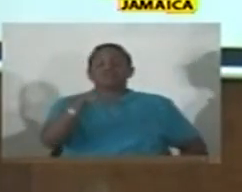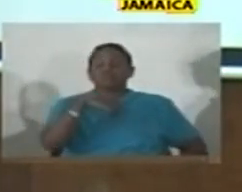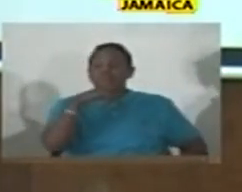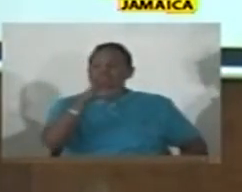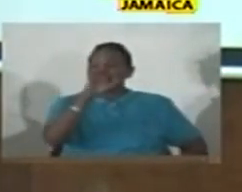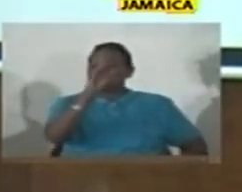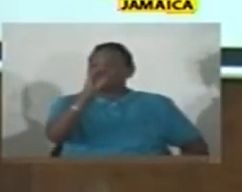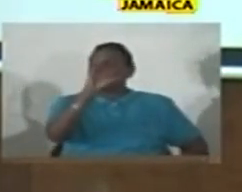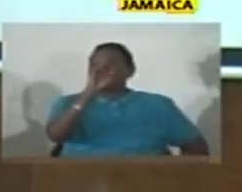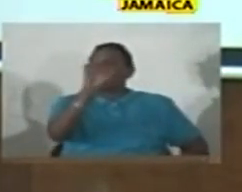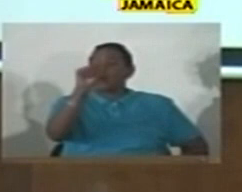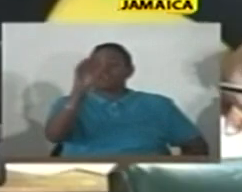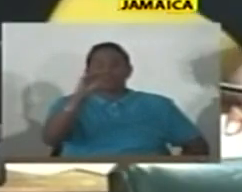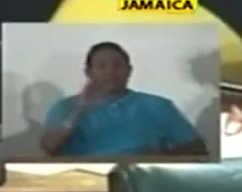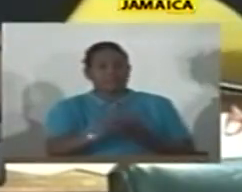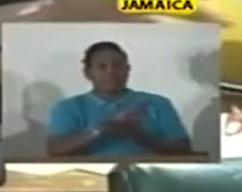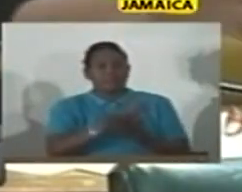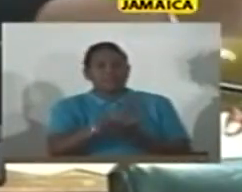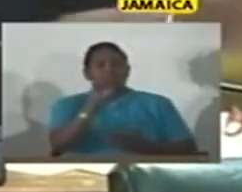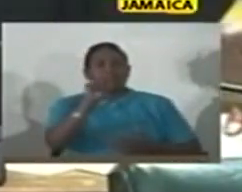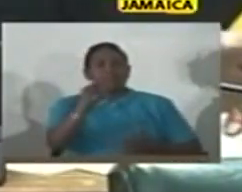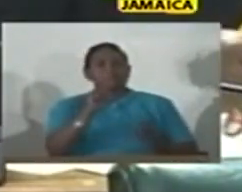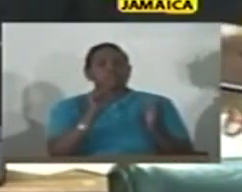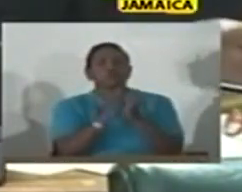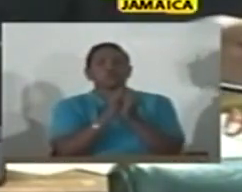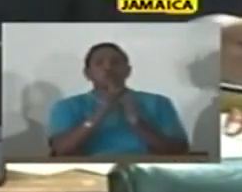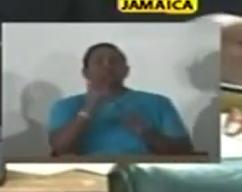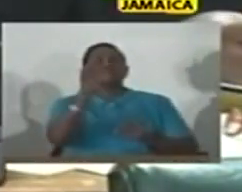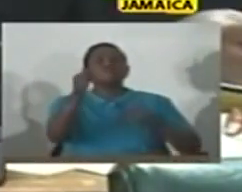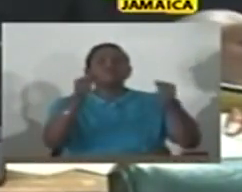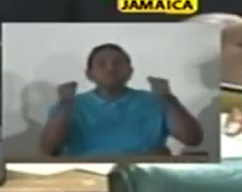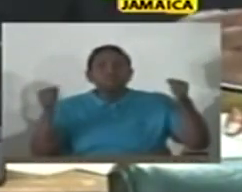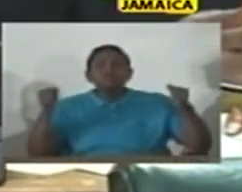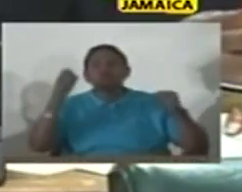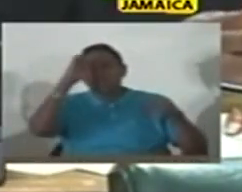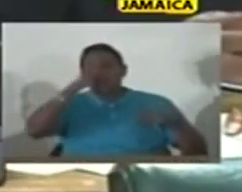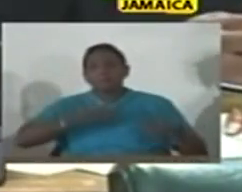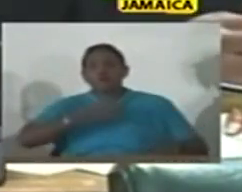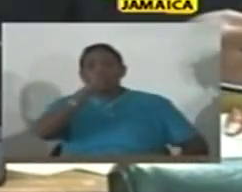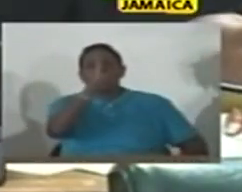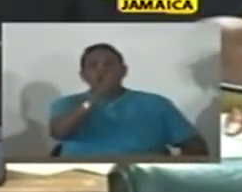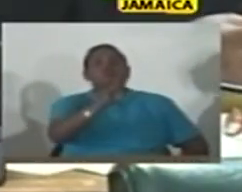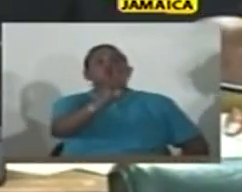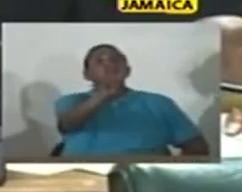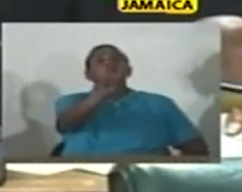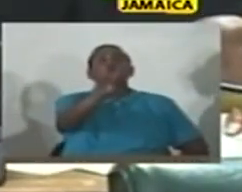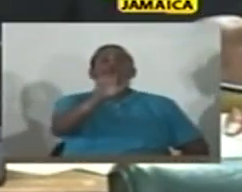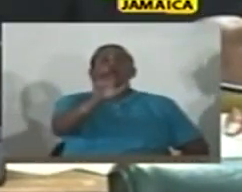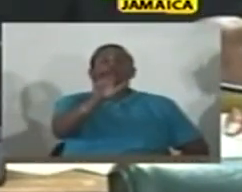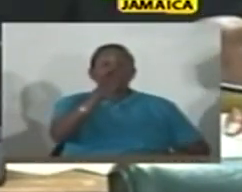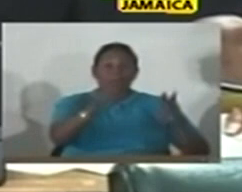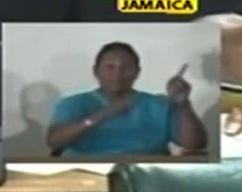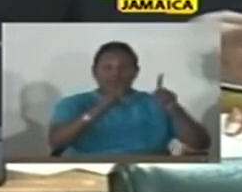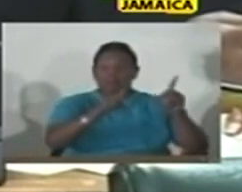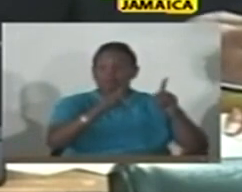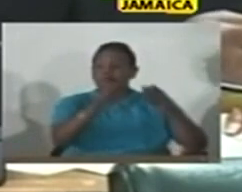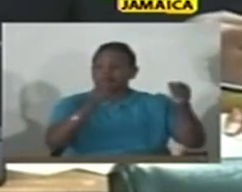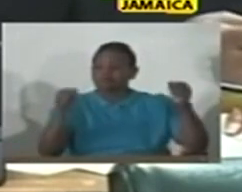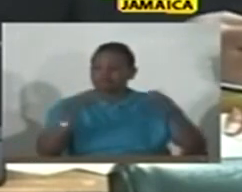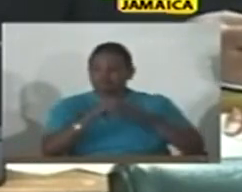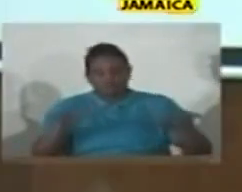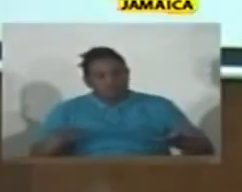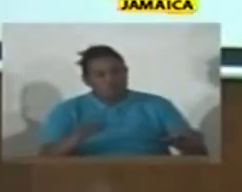and Paper Limited, will employ directly 200 persons in the